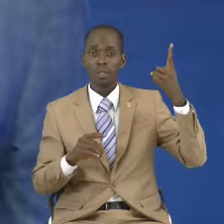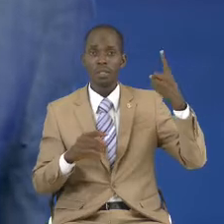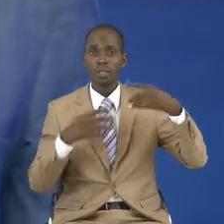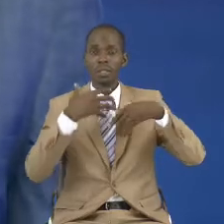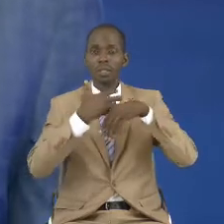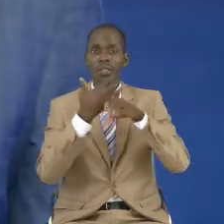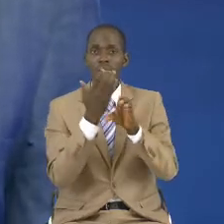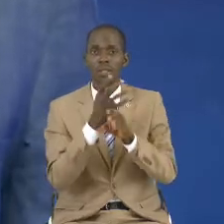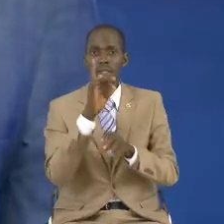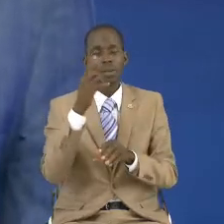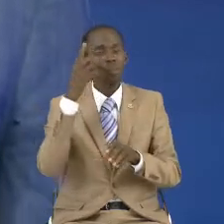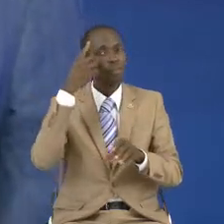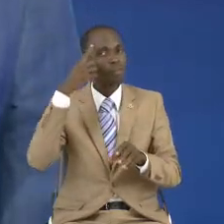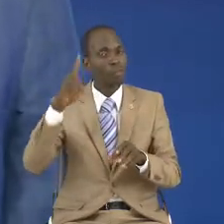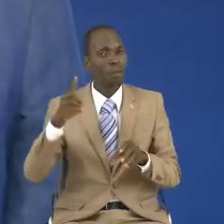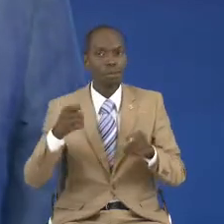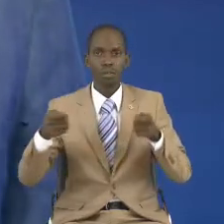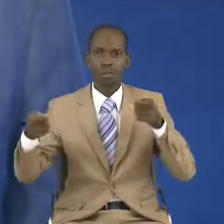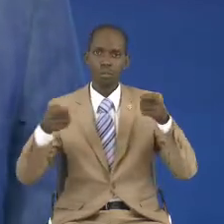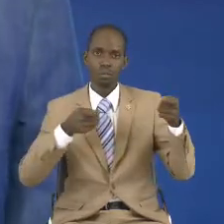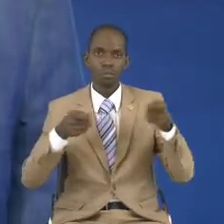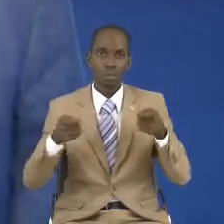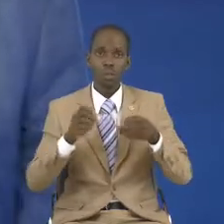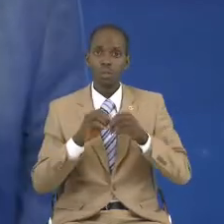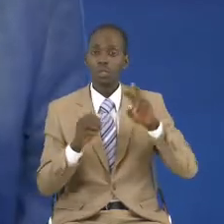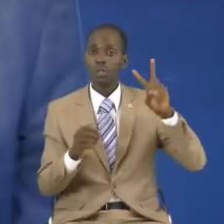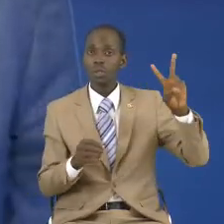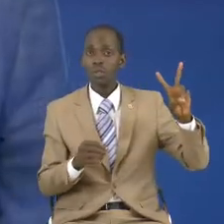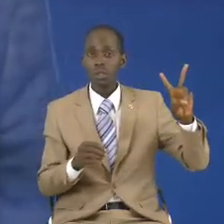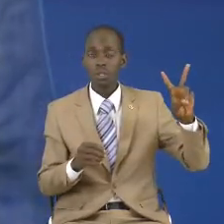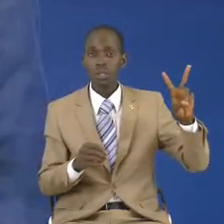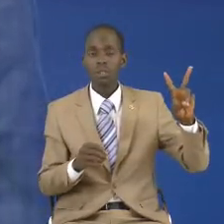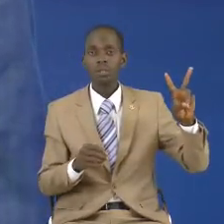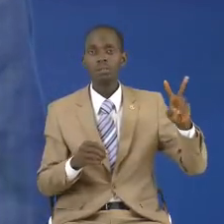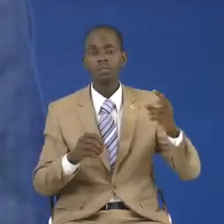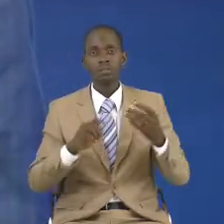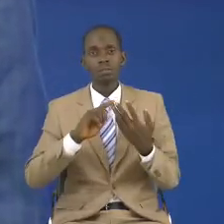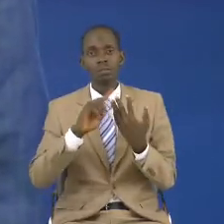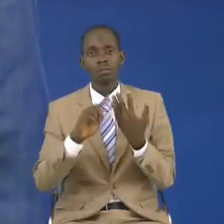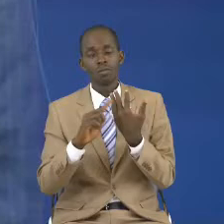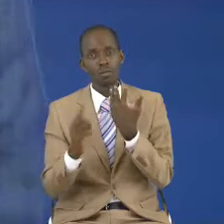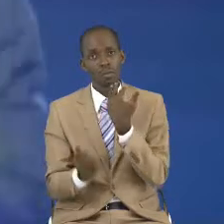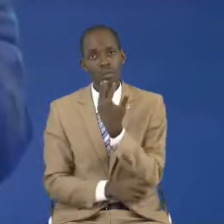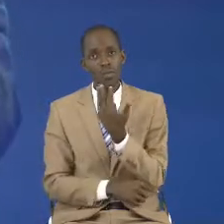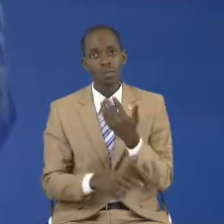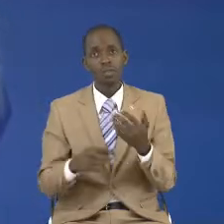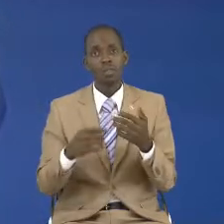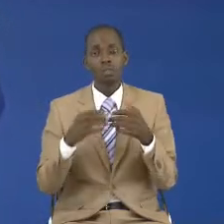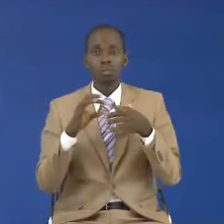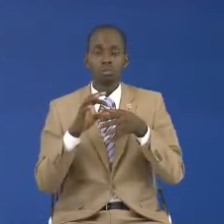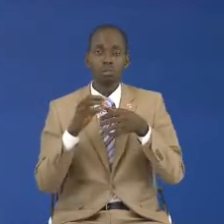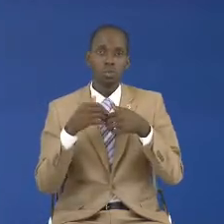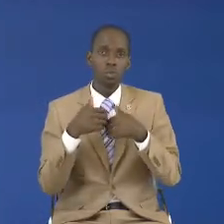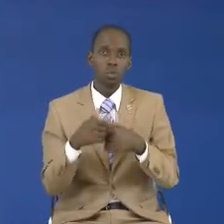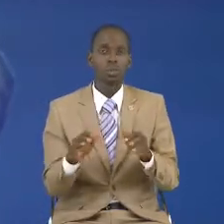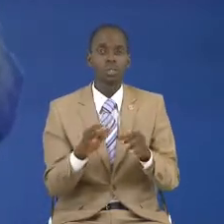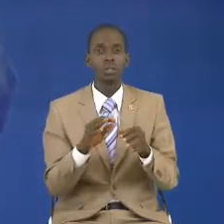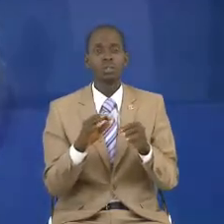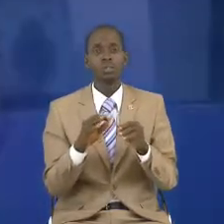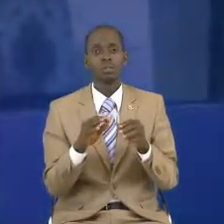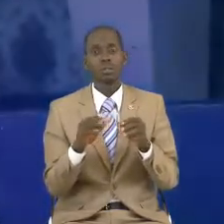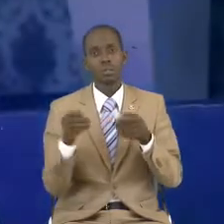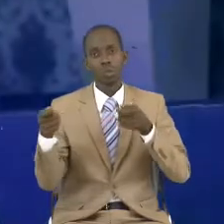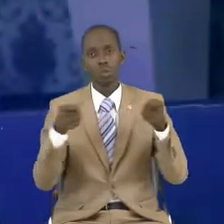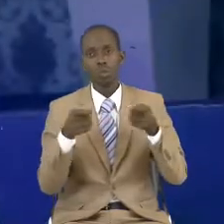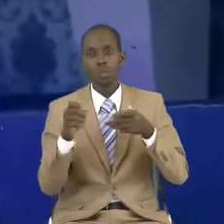for dominion number two corrupted lucina dominion number three